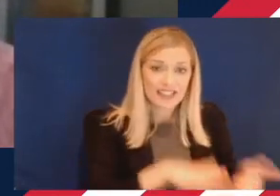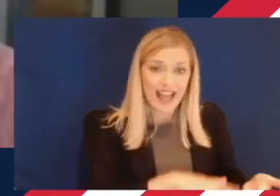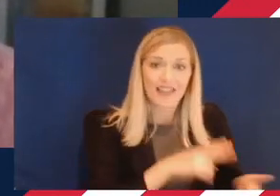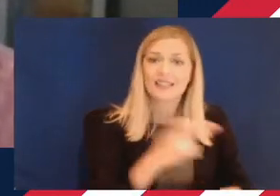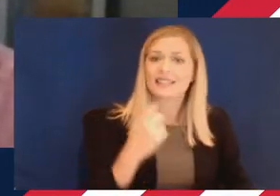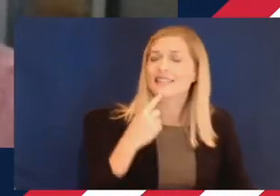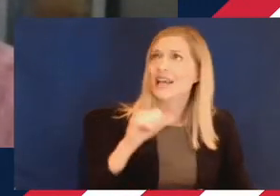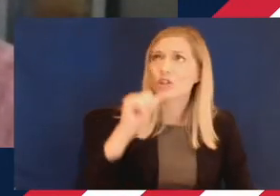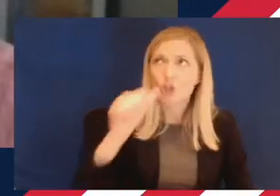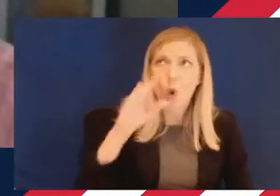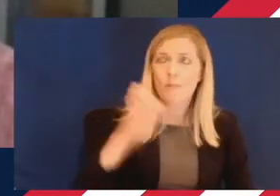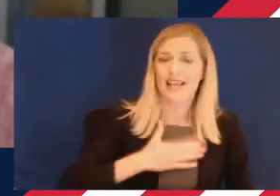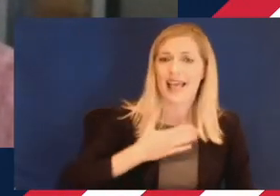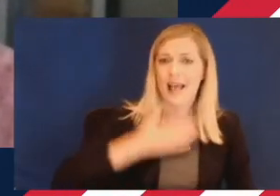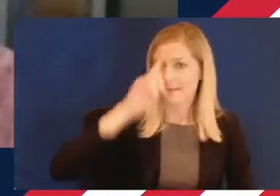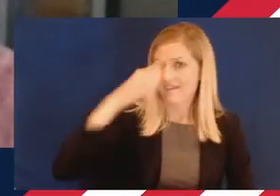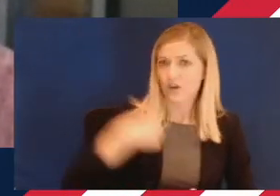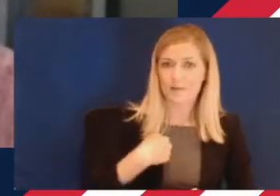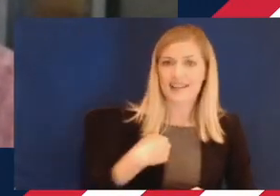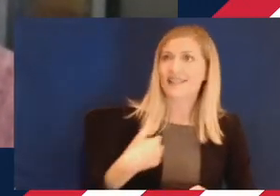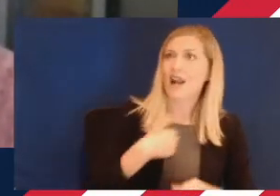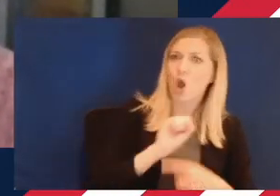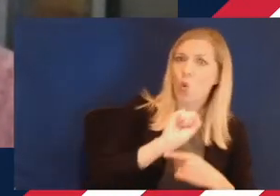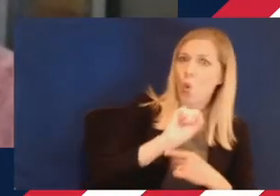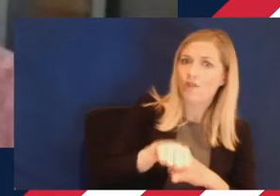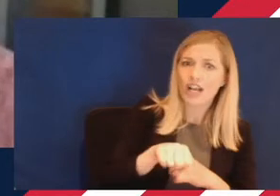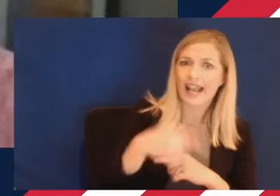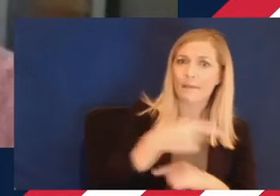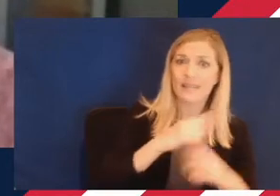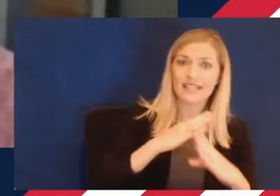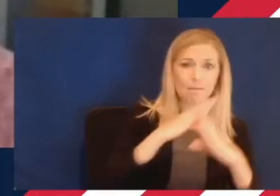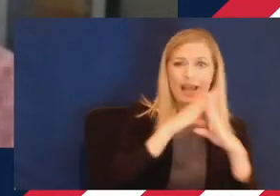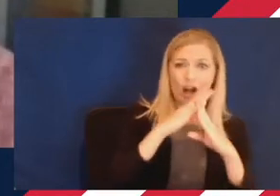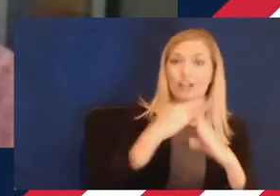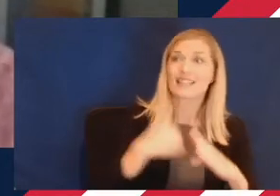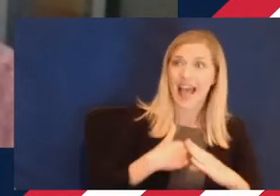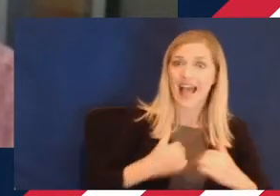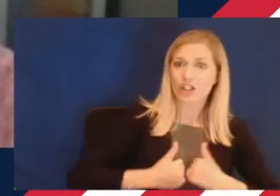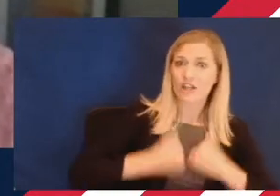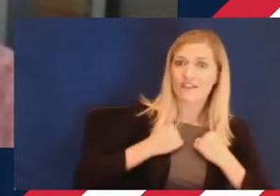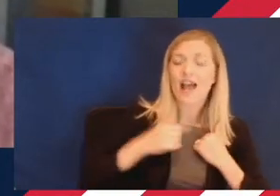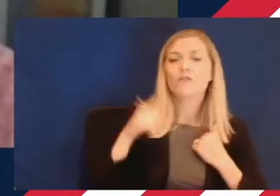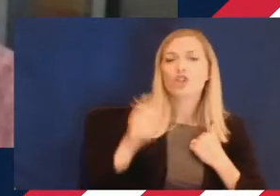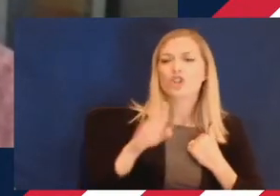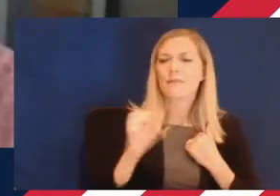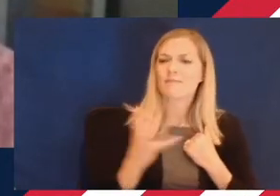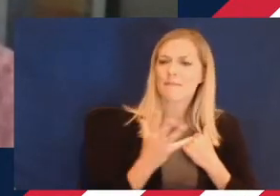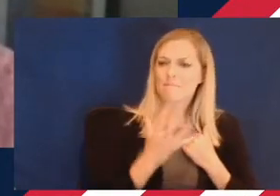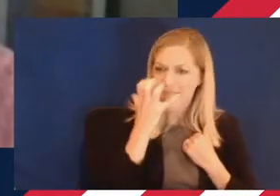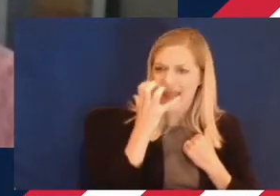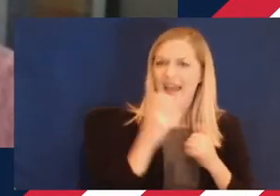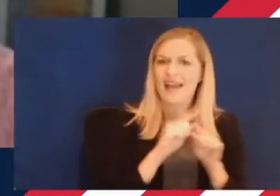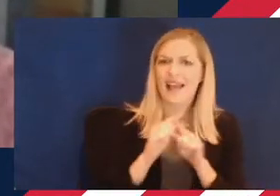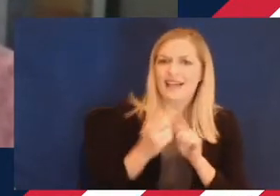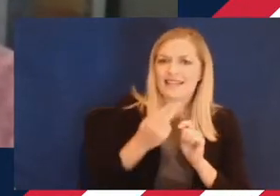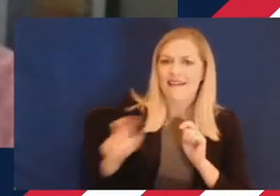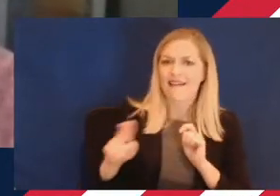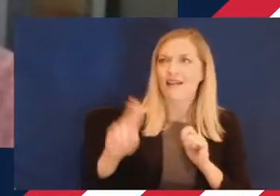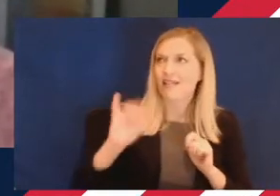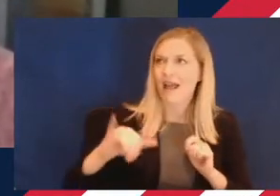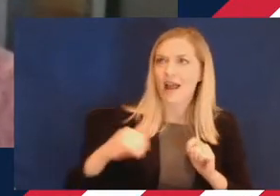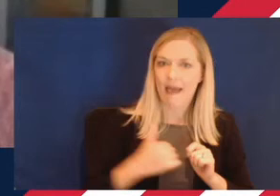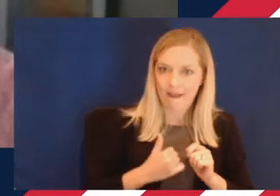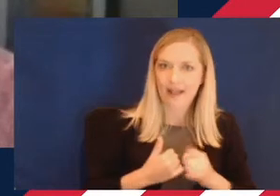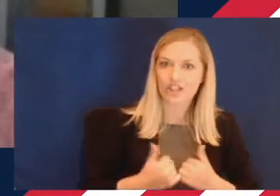these barriers. Be mad as hell that they exist in the first place. Surviving life's hardest